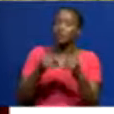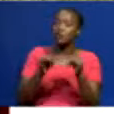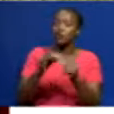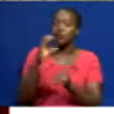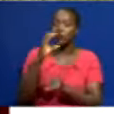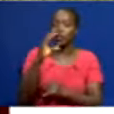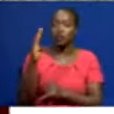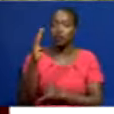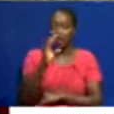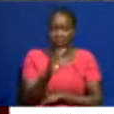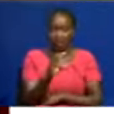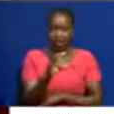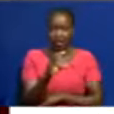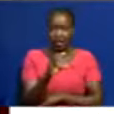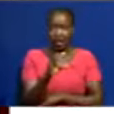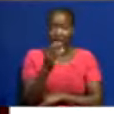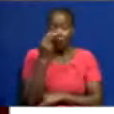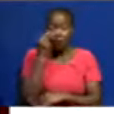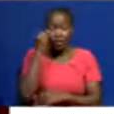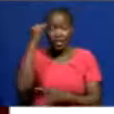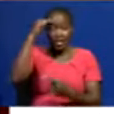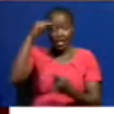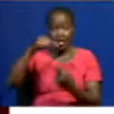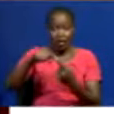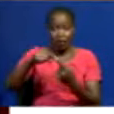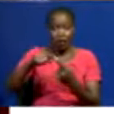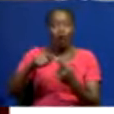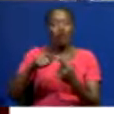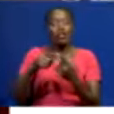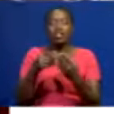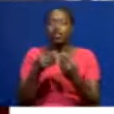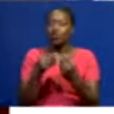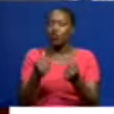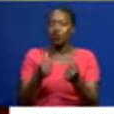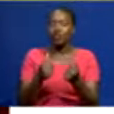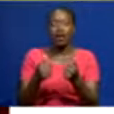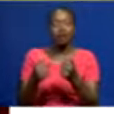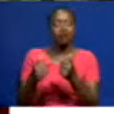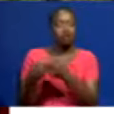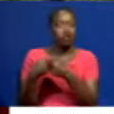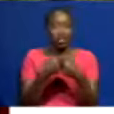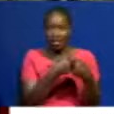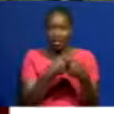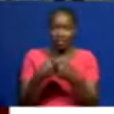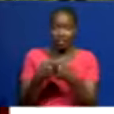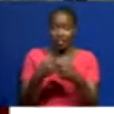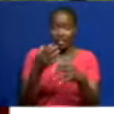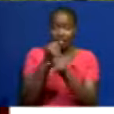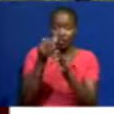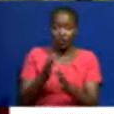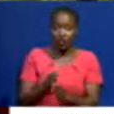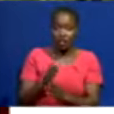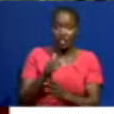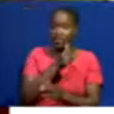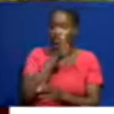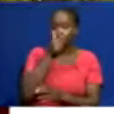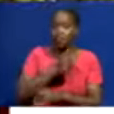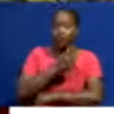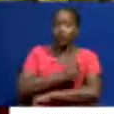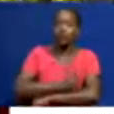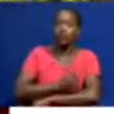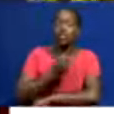competence-based curriculum with a view of tackling the constraints. Education stakeholders in private schools in Kisii say